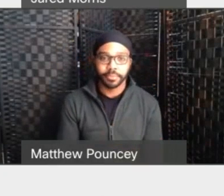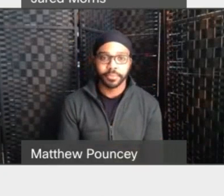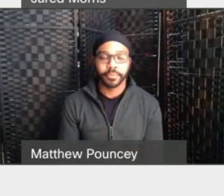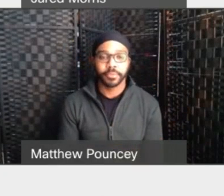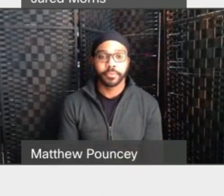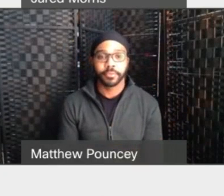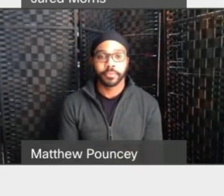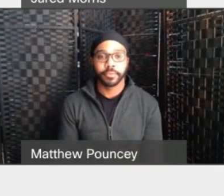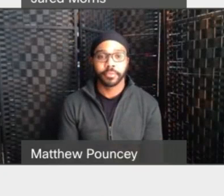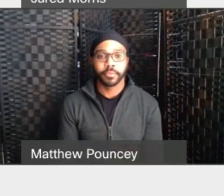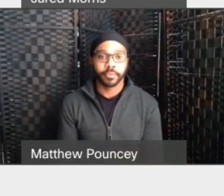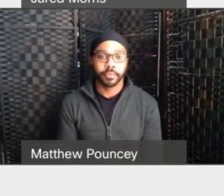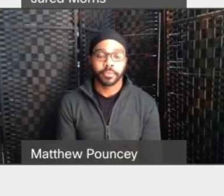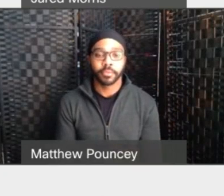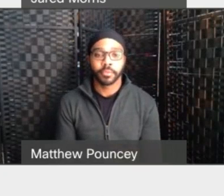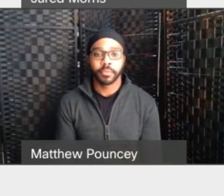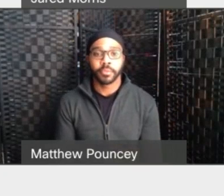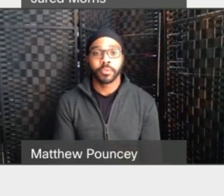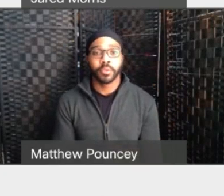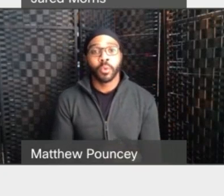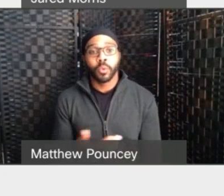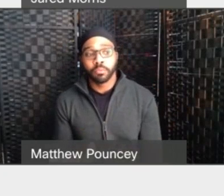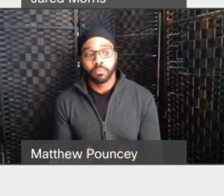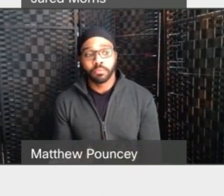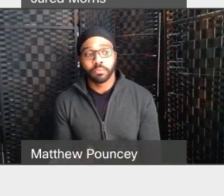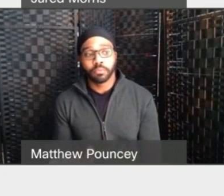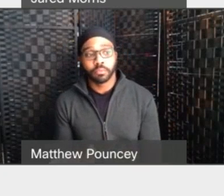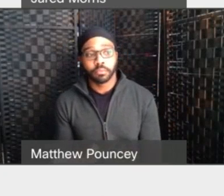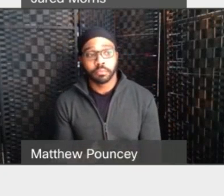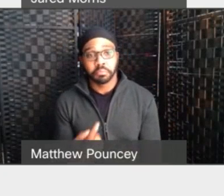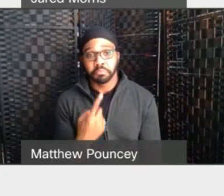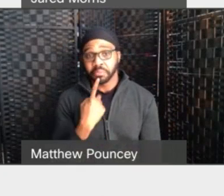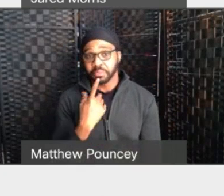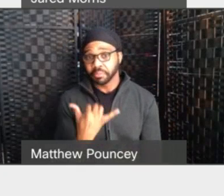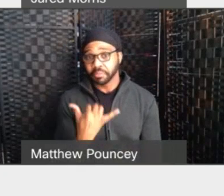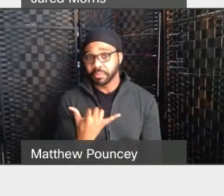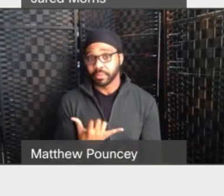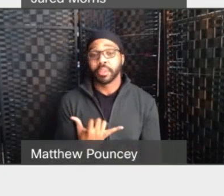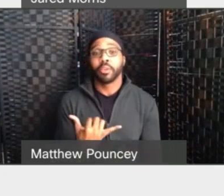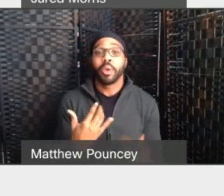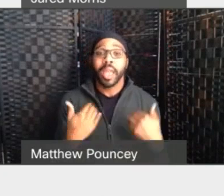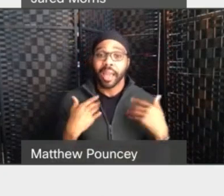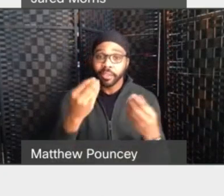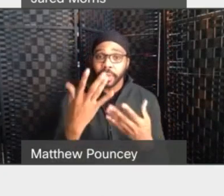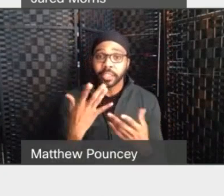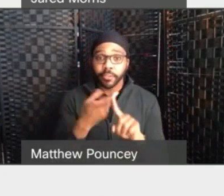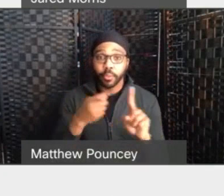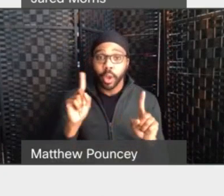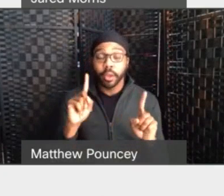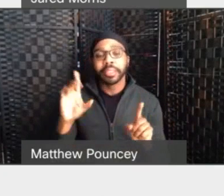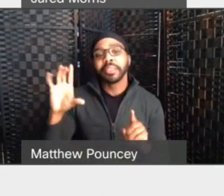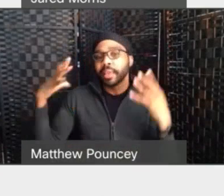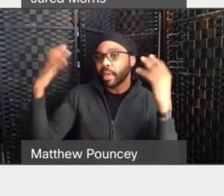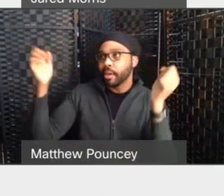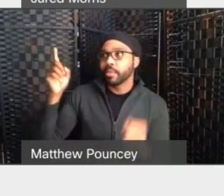And so what I will say is that as we have information from DC Health, for